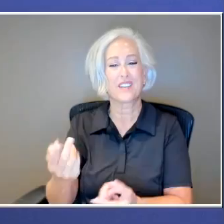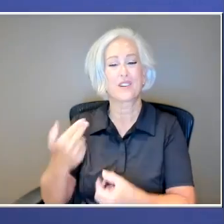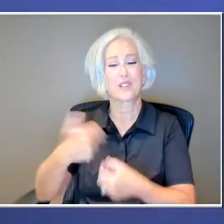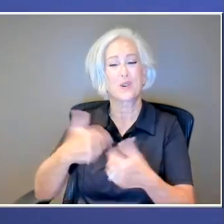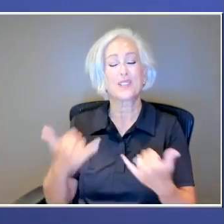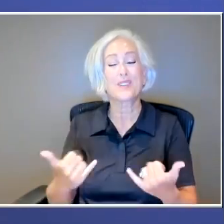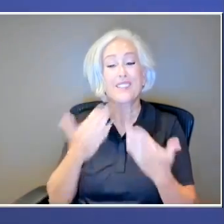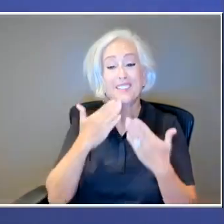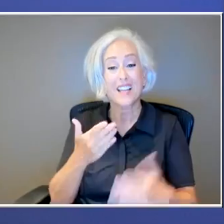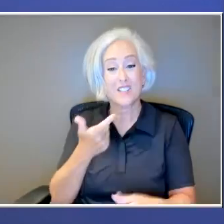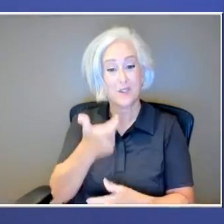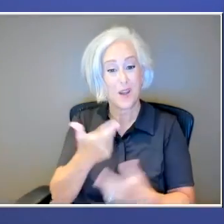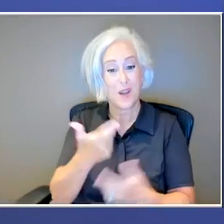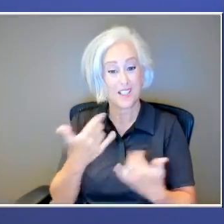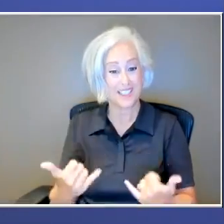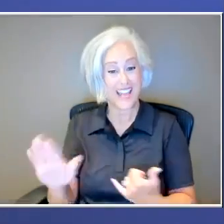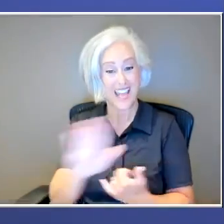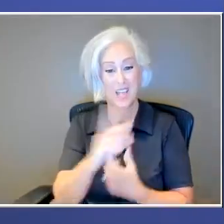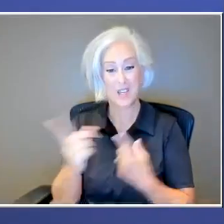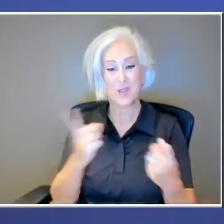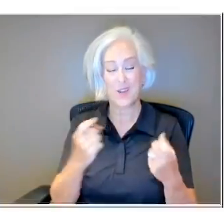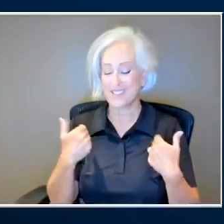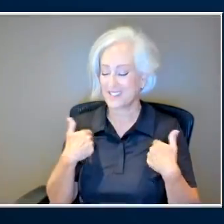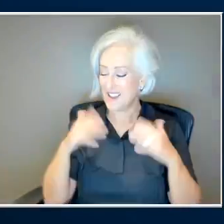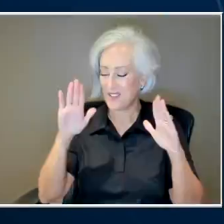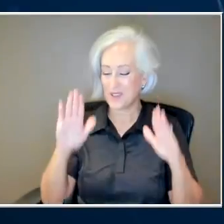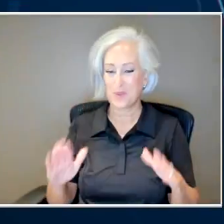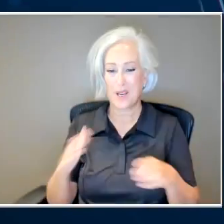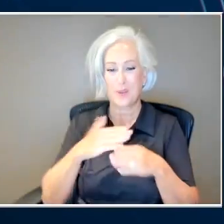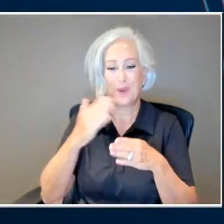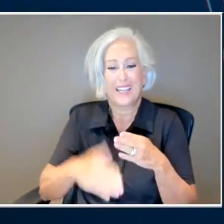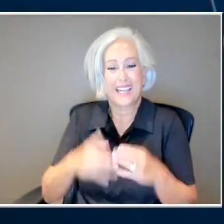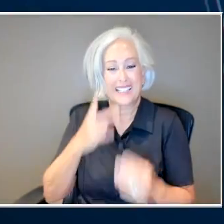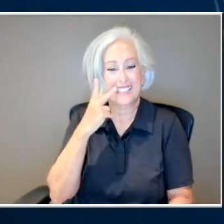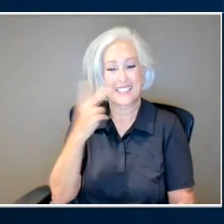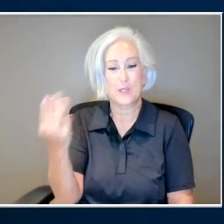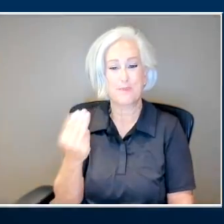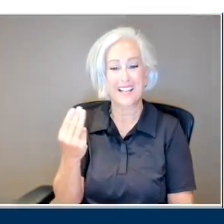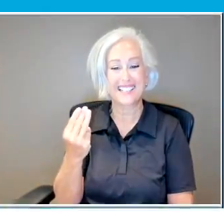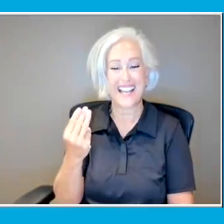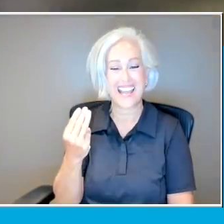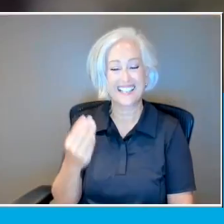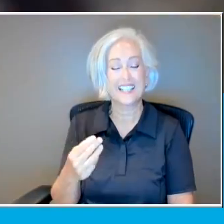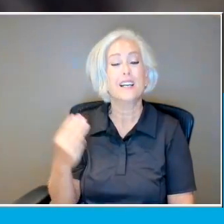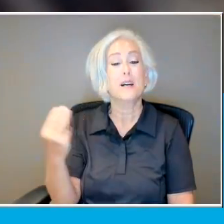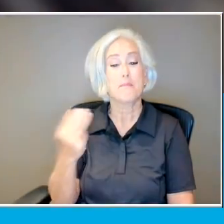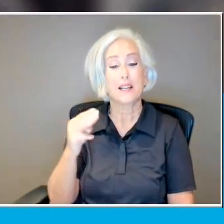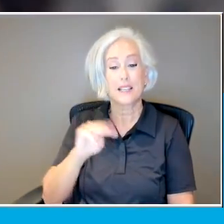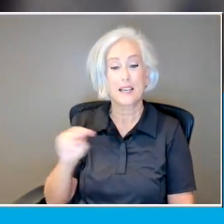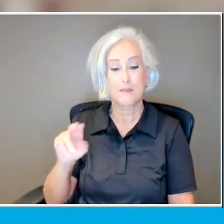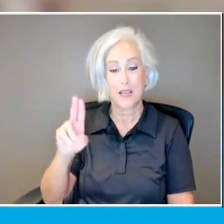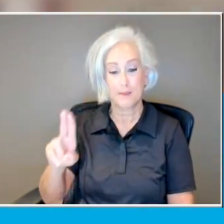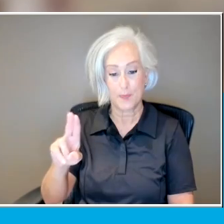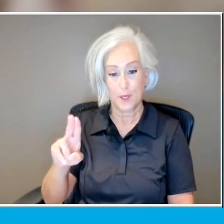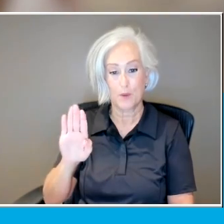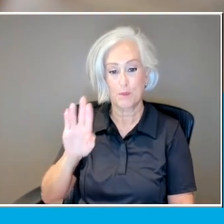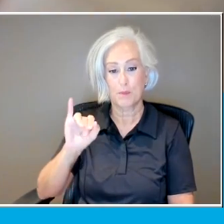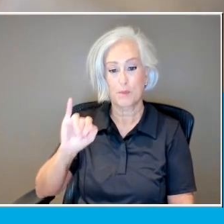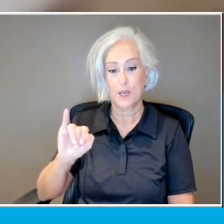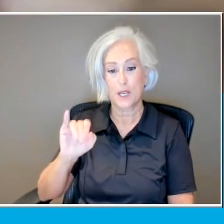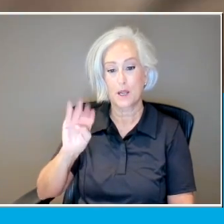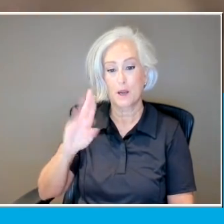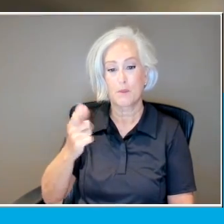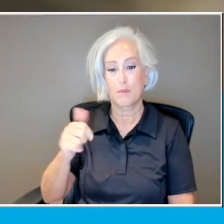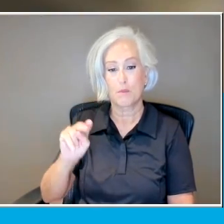for your questions. Have a great weekend. We'll see you back here on Monday. Coming up Monday on the Morning Medical Update, Bree Morgan barely survived